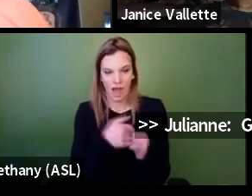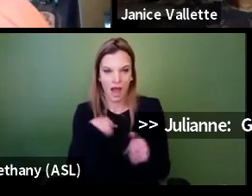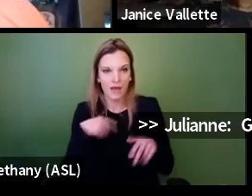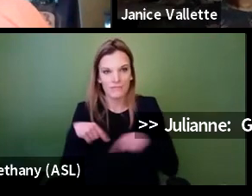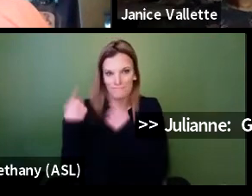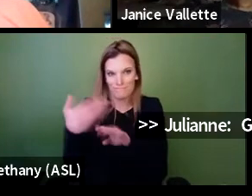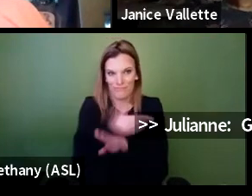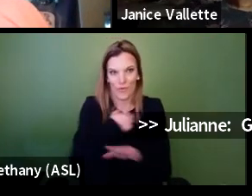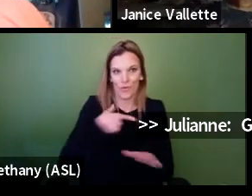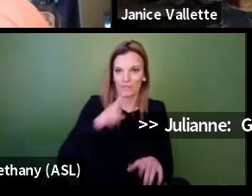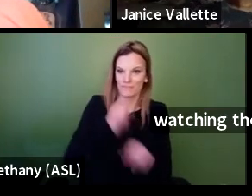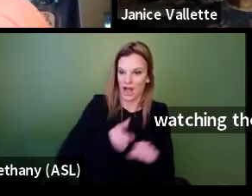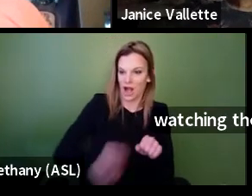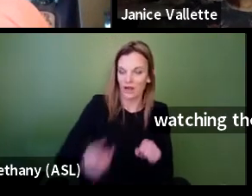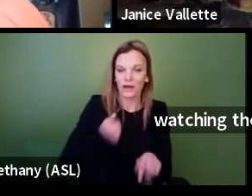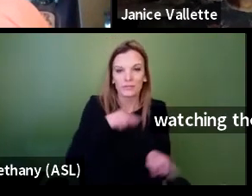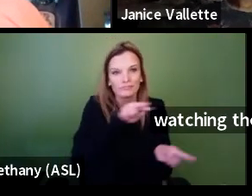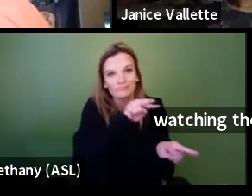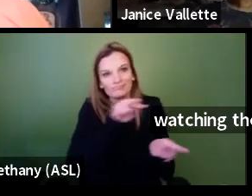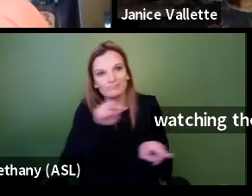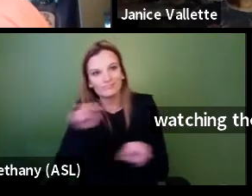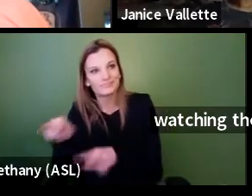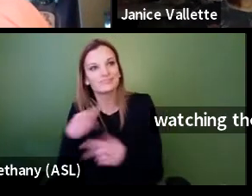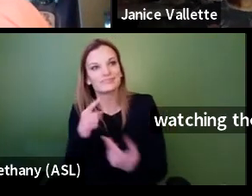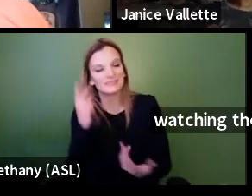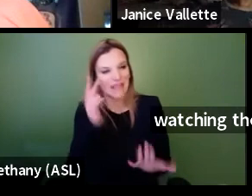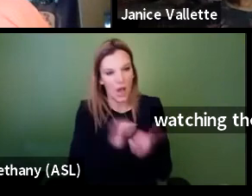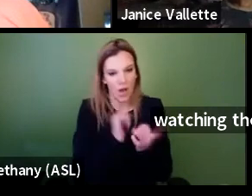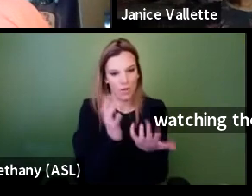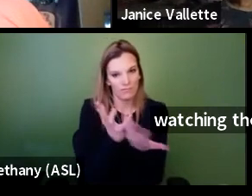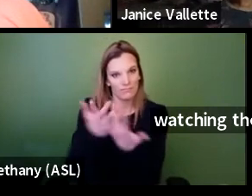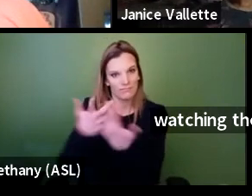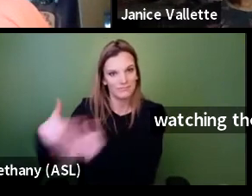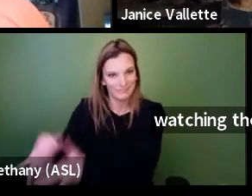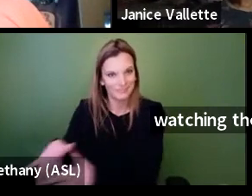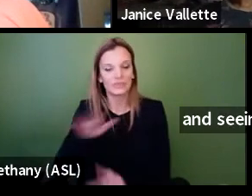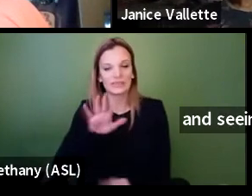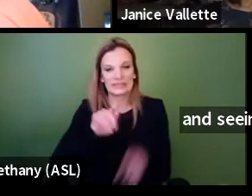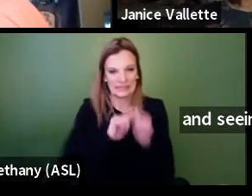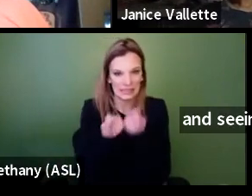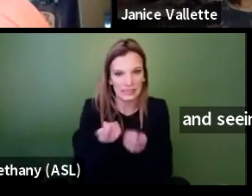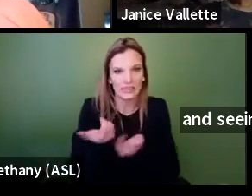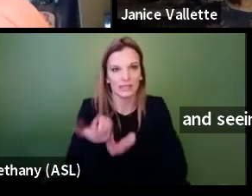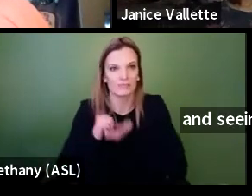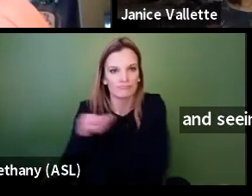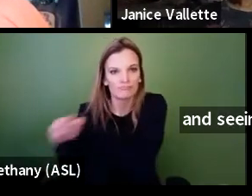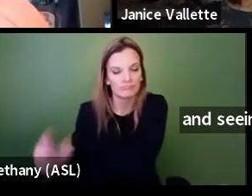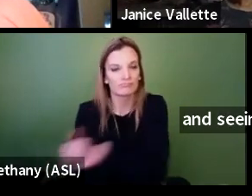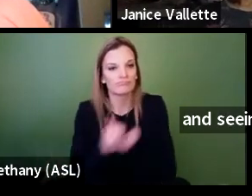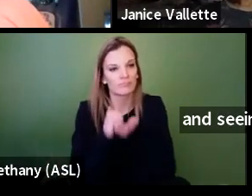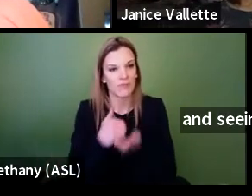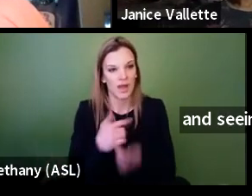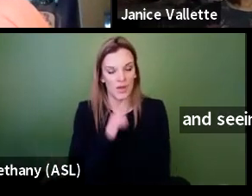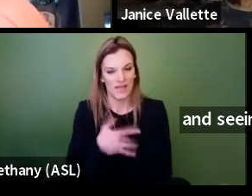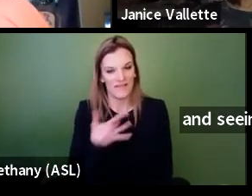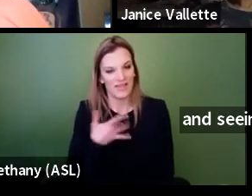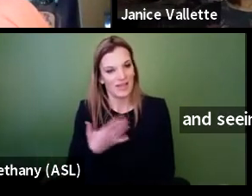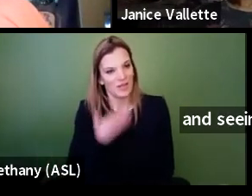seeing how the group is coming together and collaborating as a team. I'm thankful to be a part of it, and I'm very